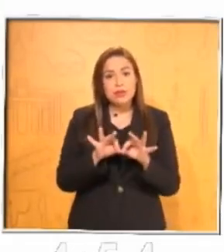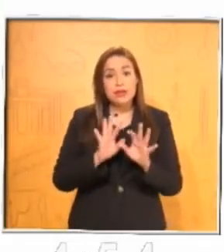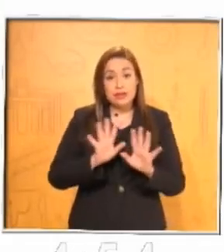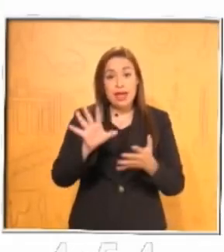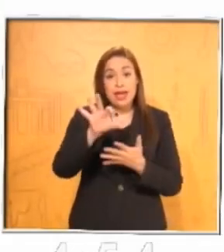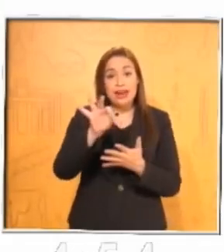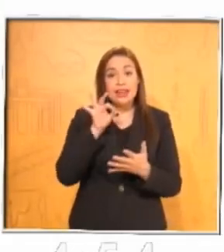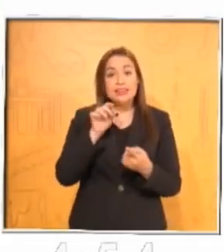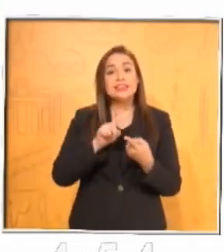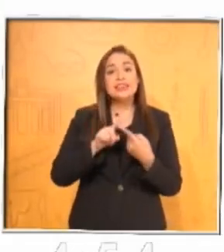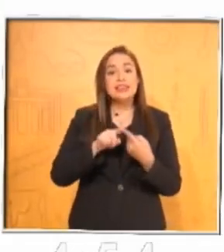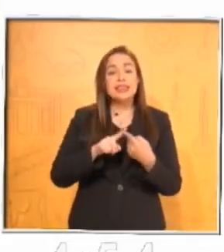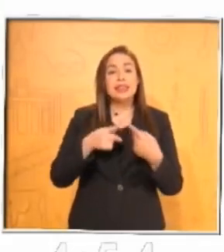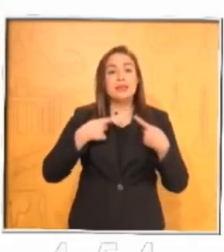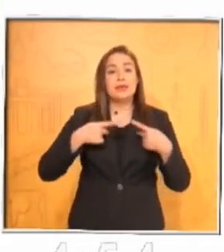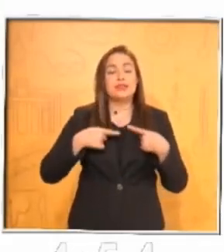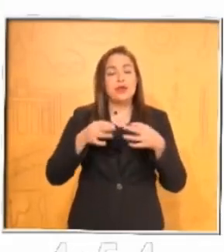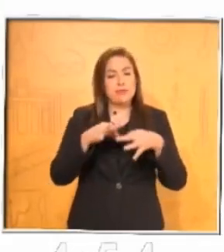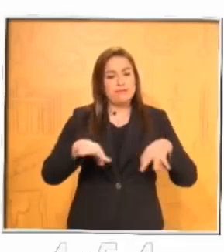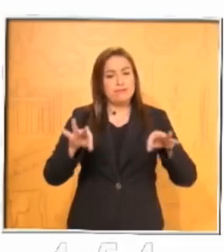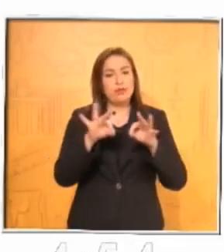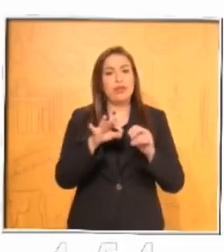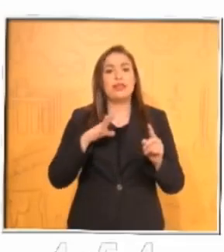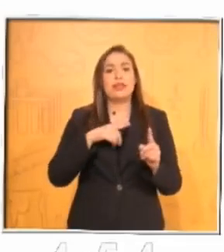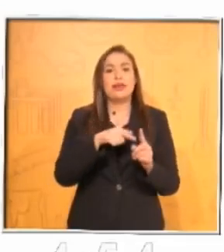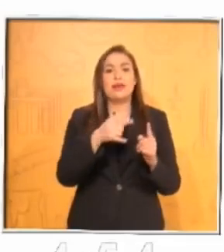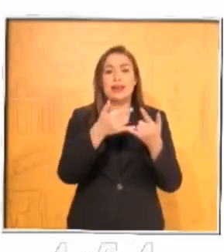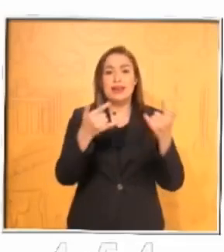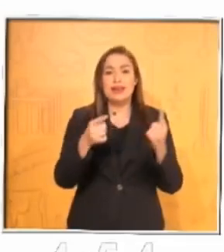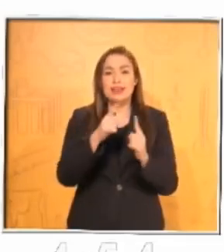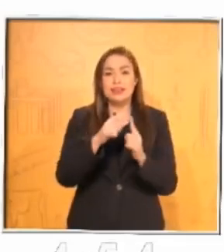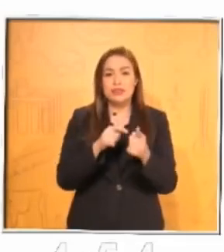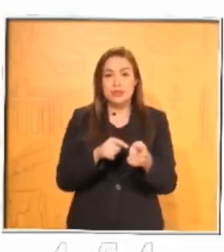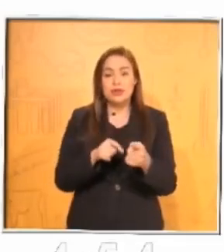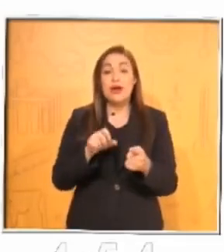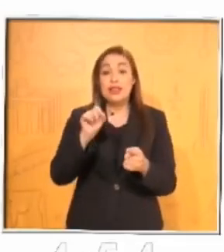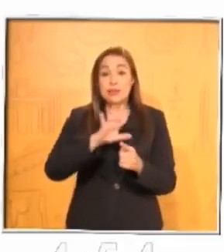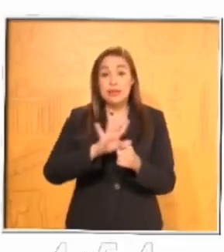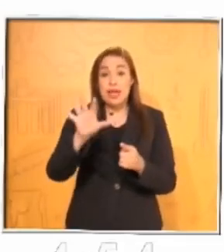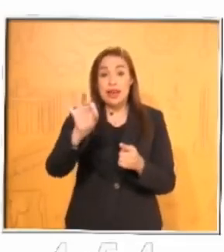story? In your story, is there an antagonist?